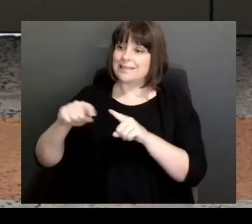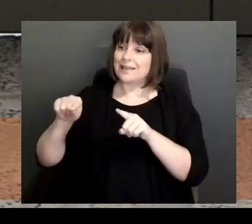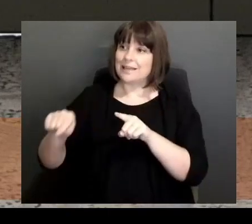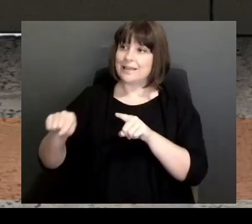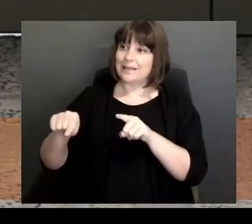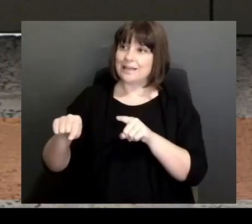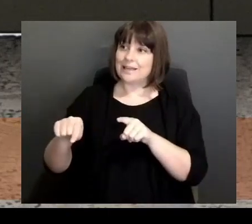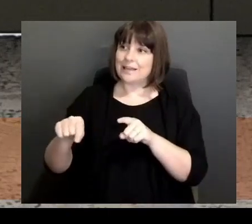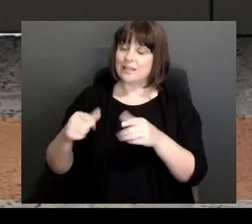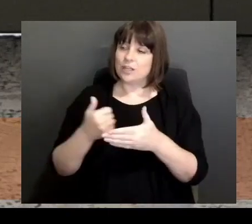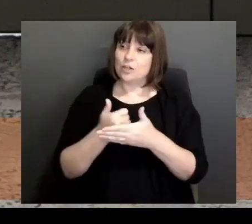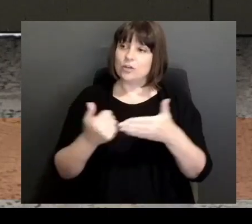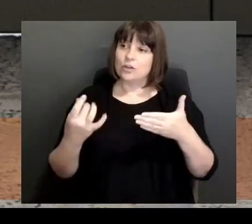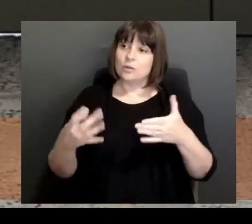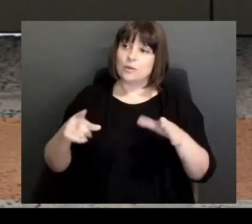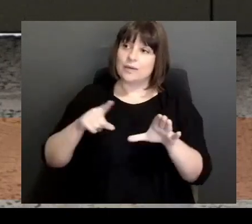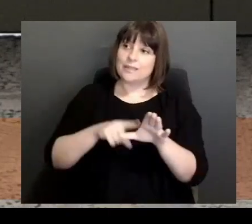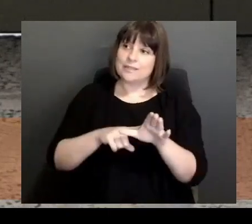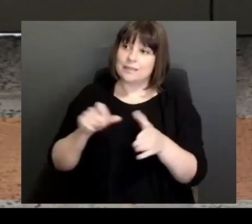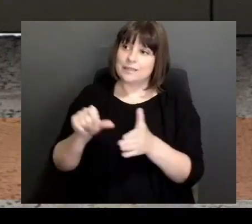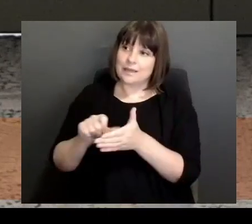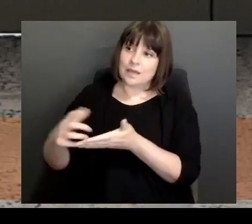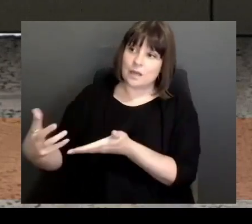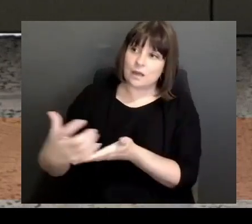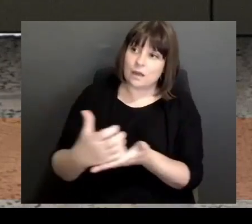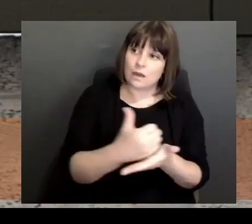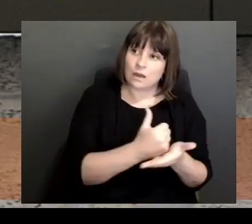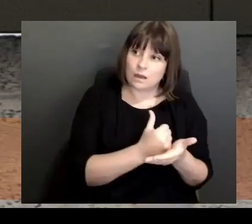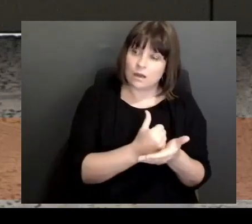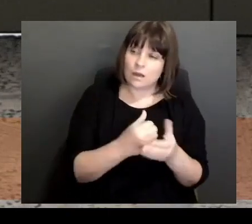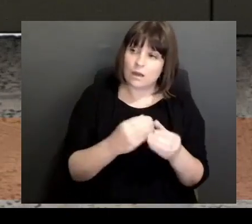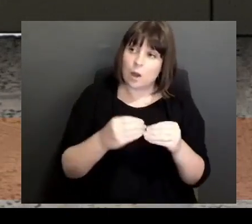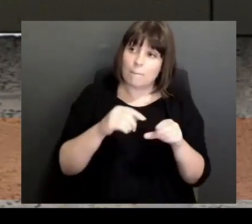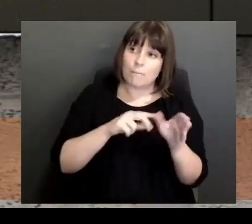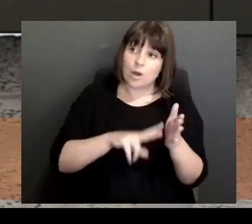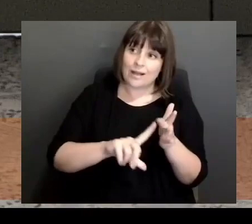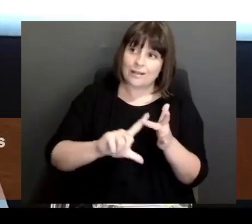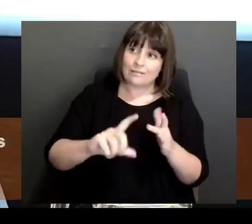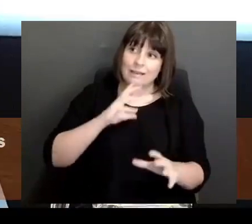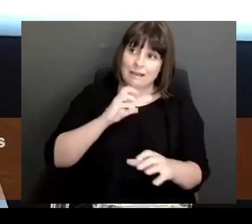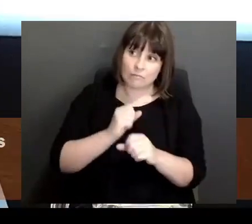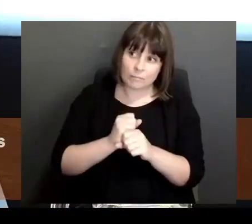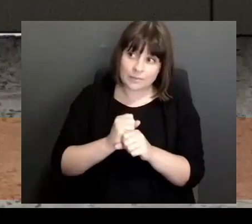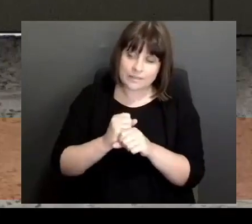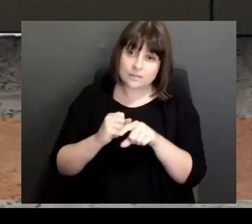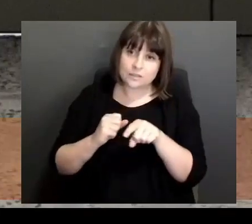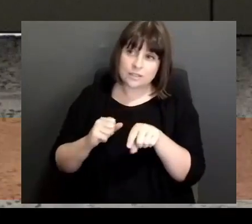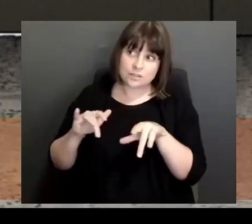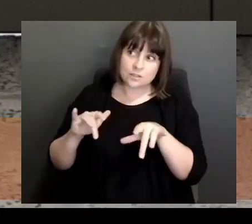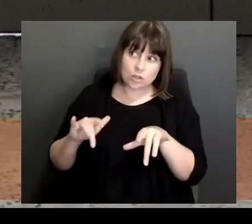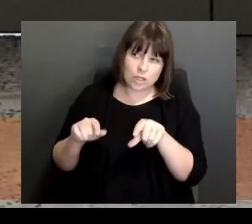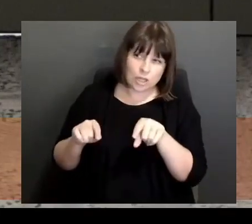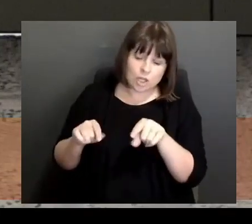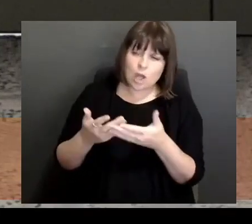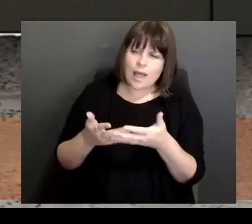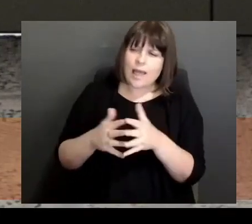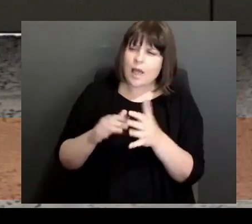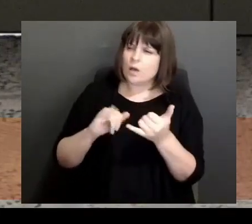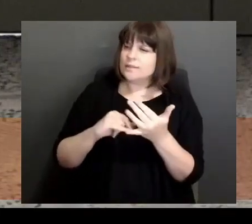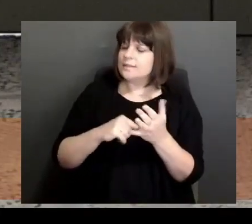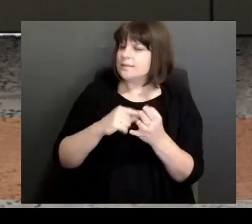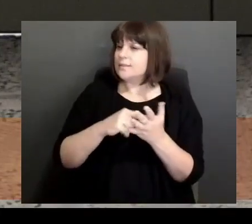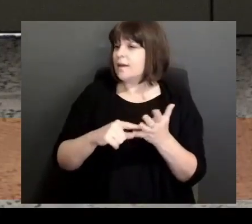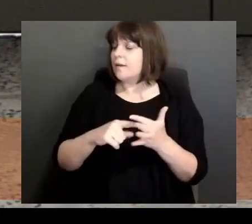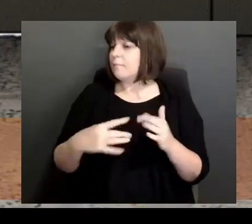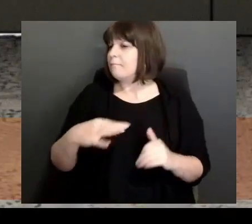Victorian government as of yet. That's correct. So how does the state benefit